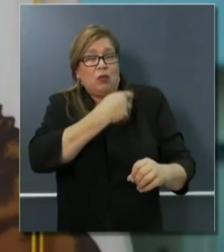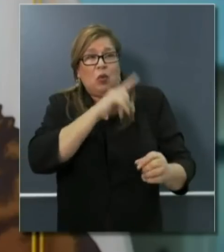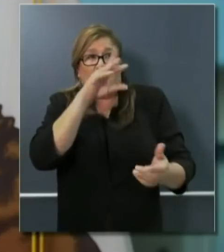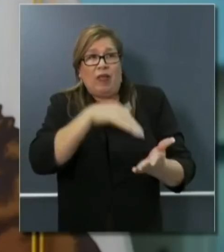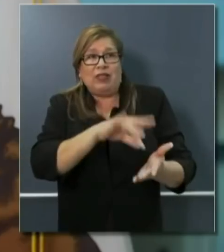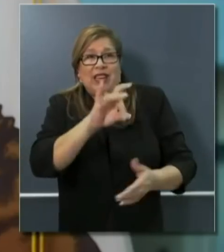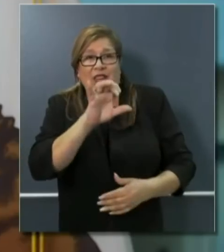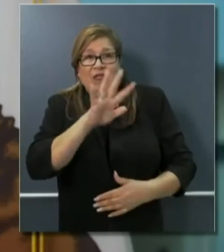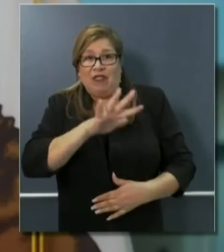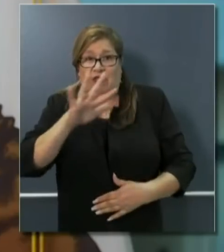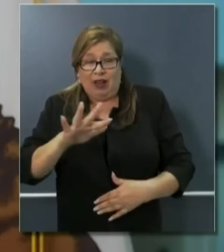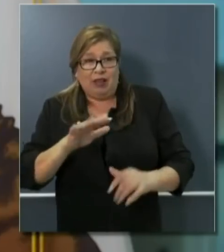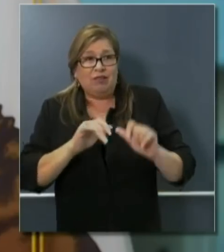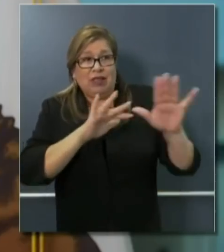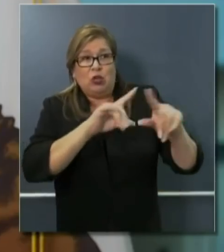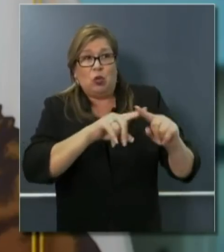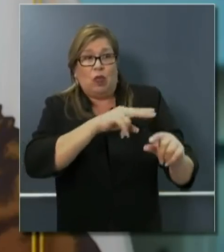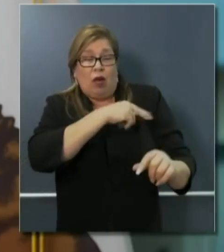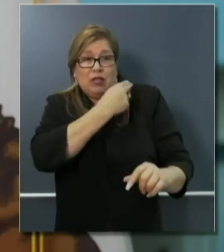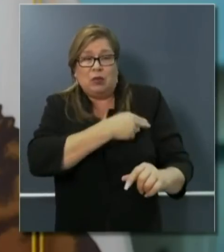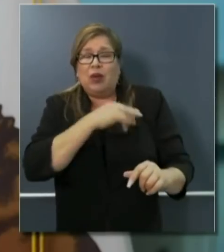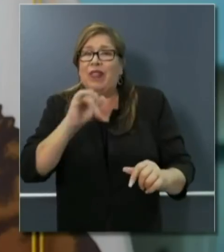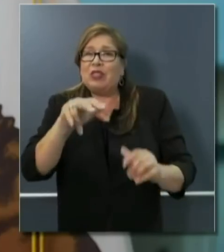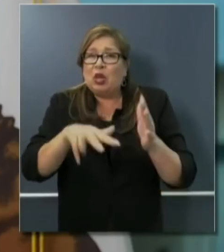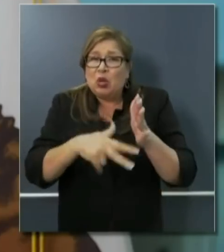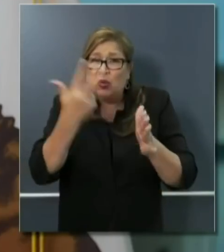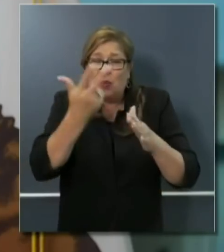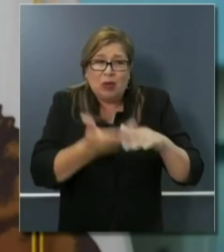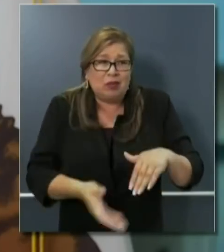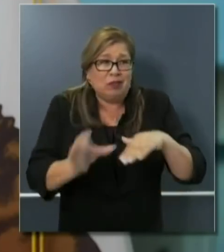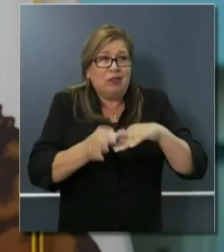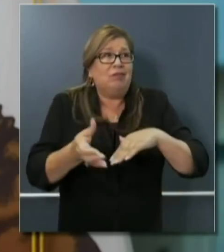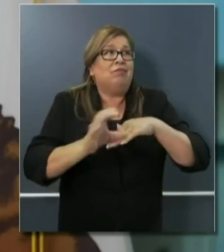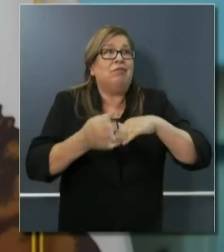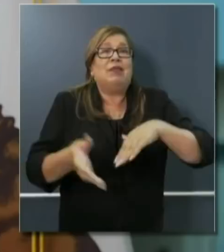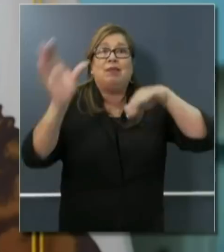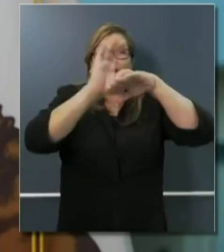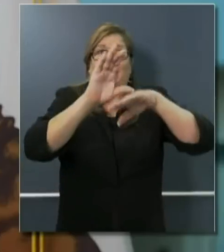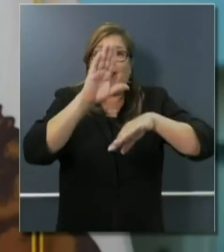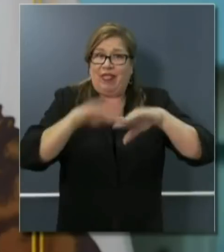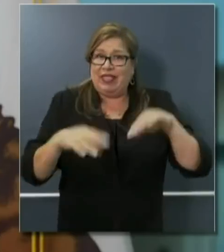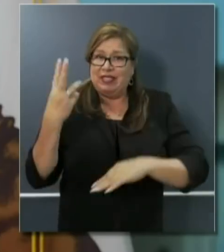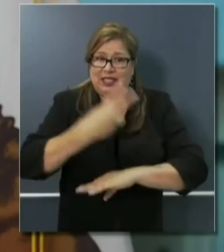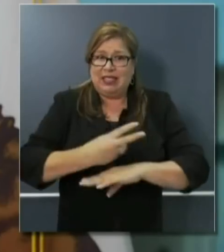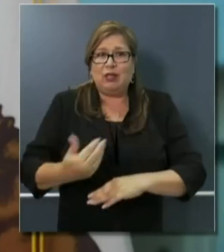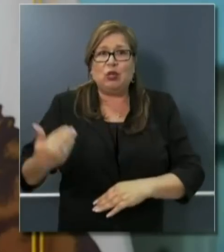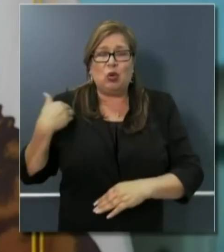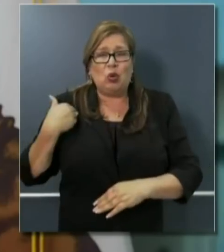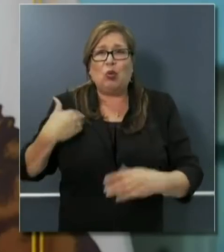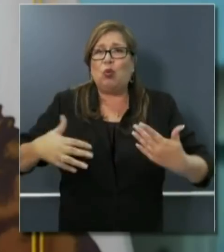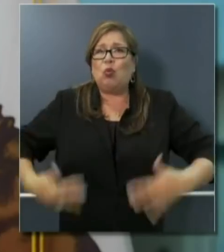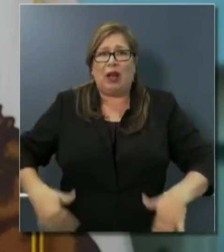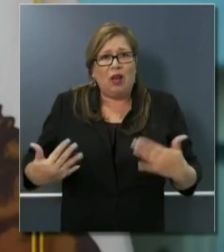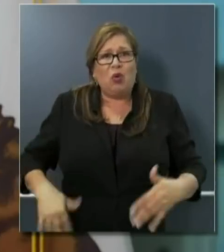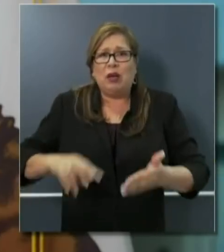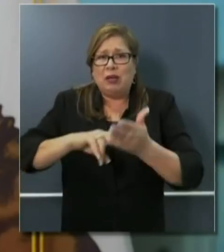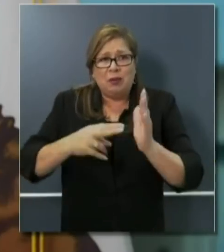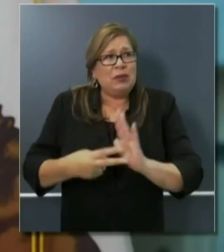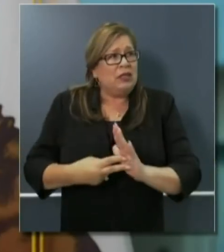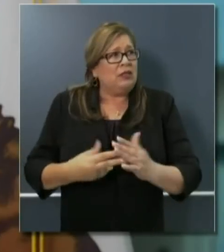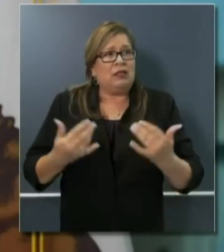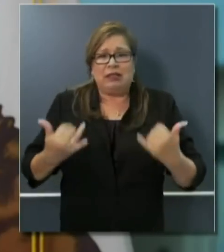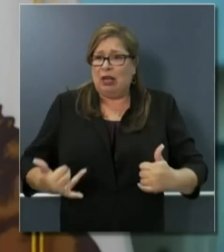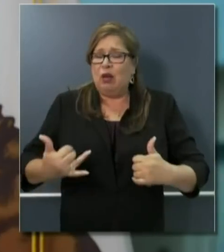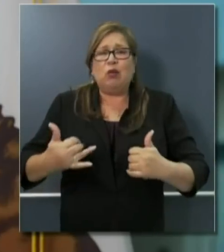1,855, represents roughly a tripling of where we were just 6 days ago. It gives you a sense of the nature of